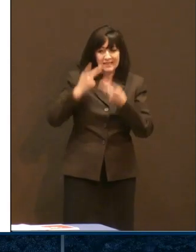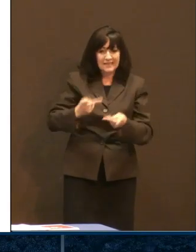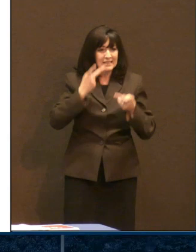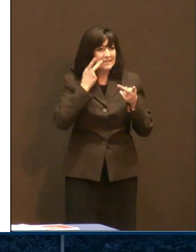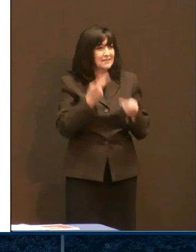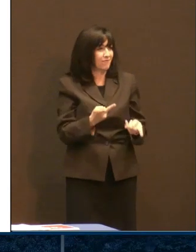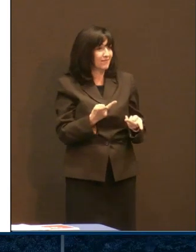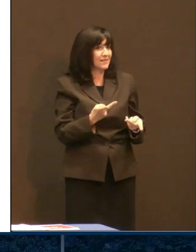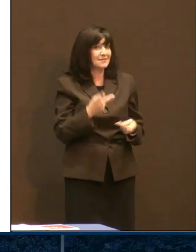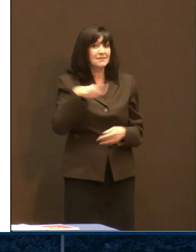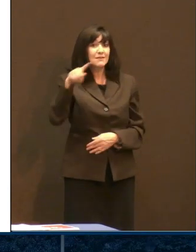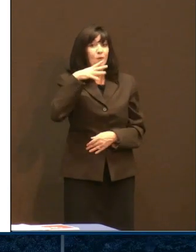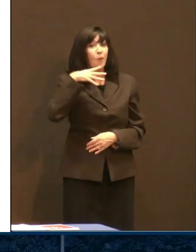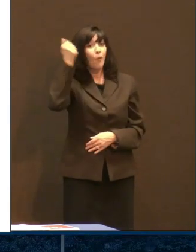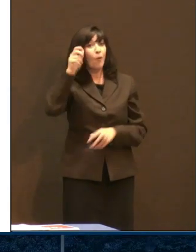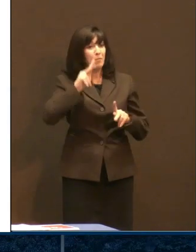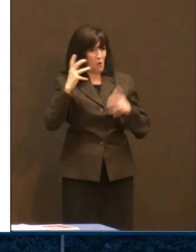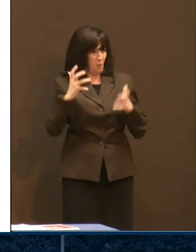grandchildren. And